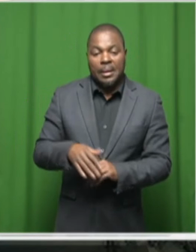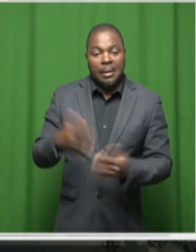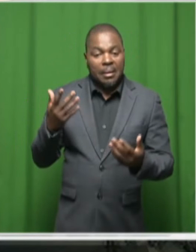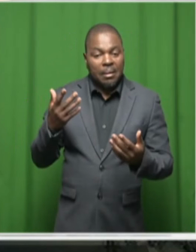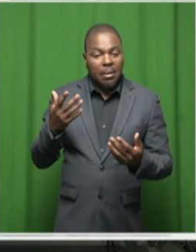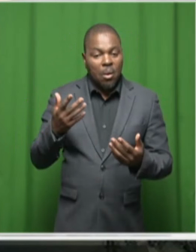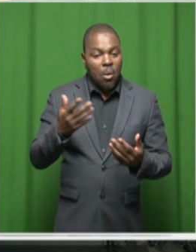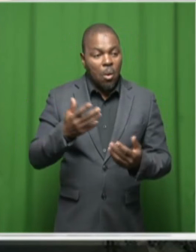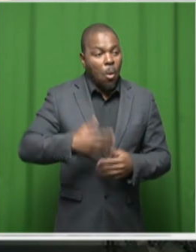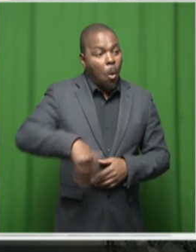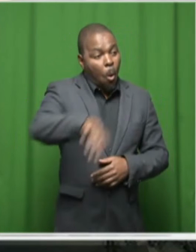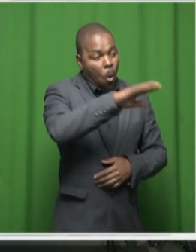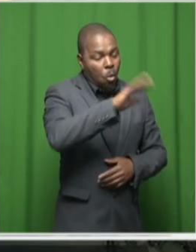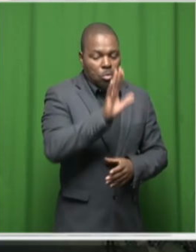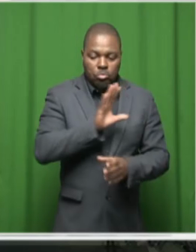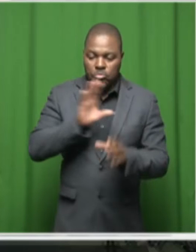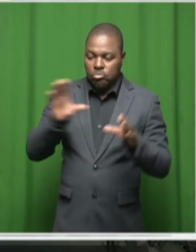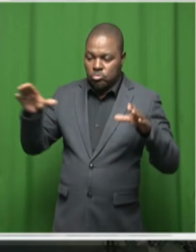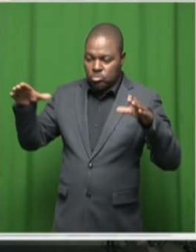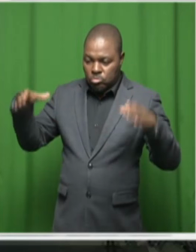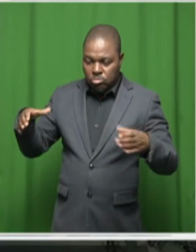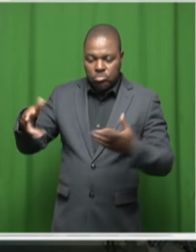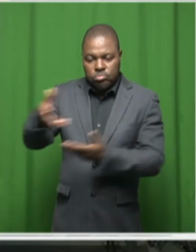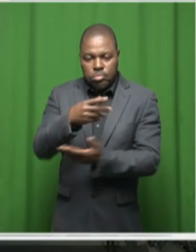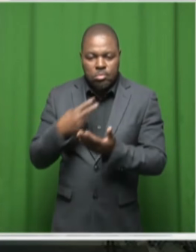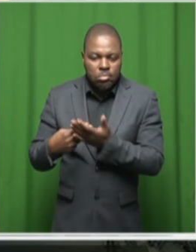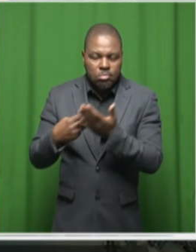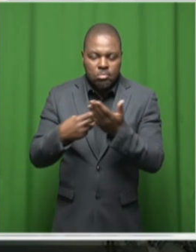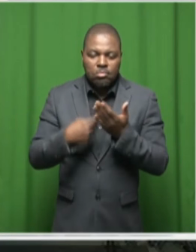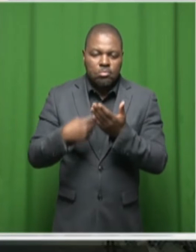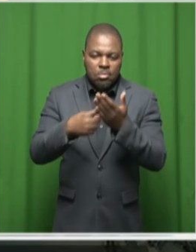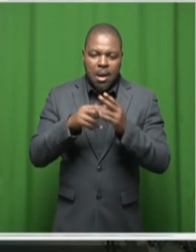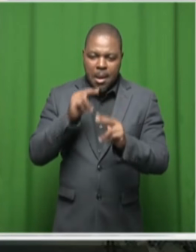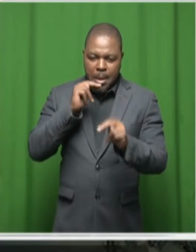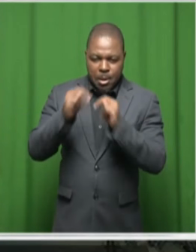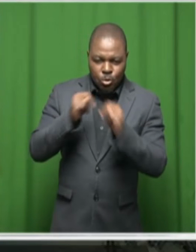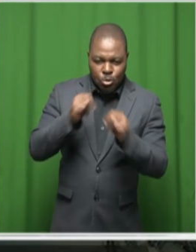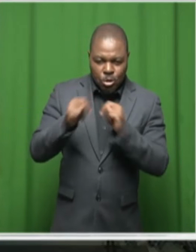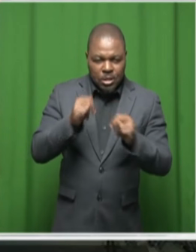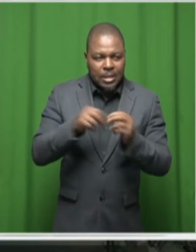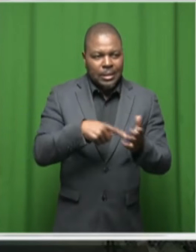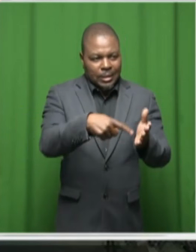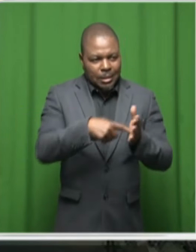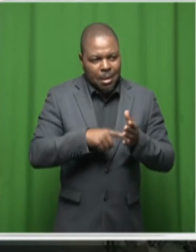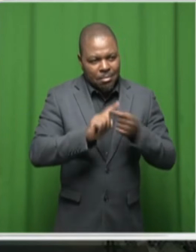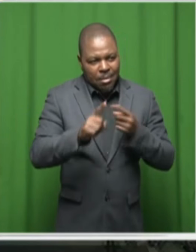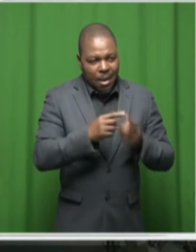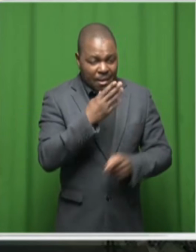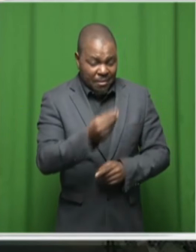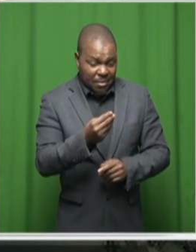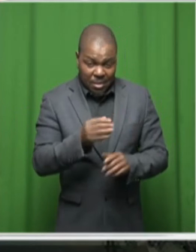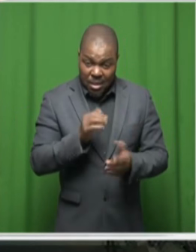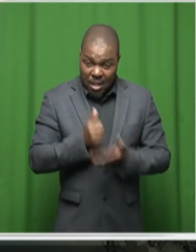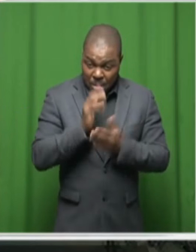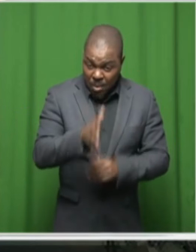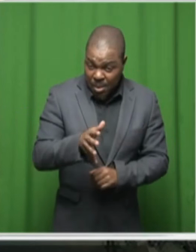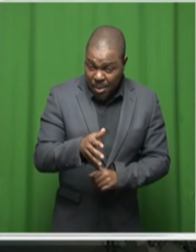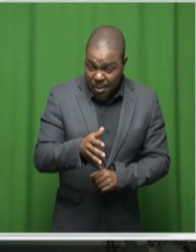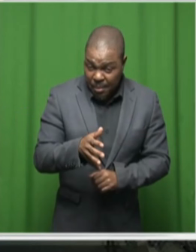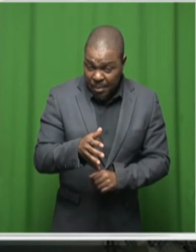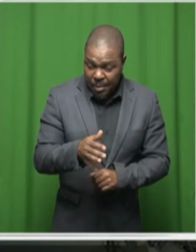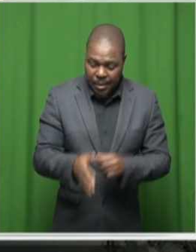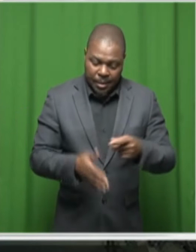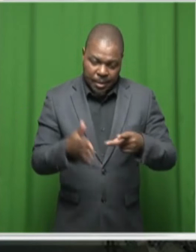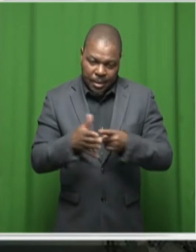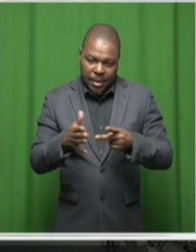come to the negotiation table with demands. How is that likely to impact